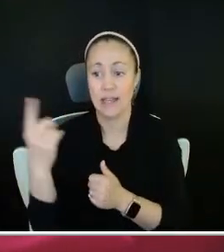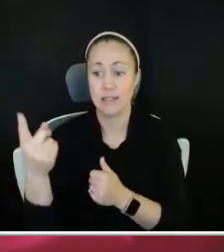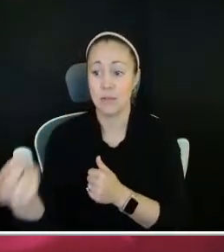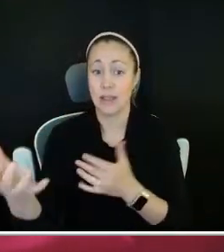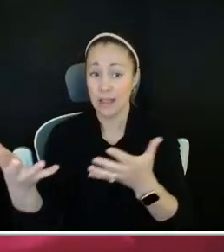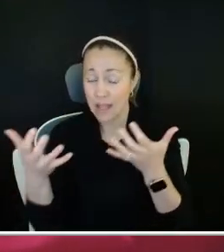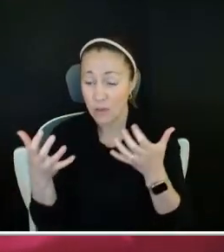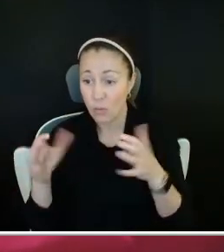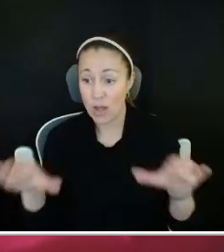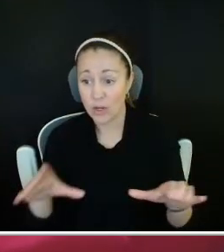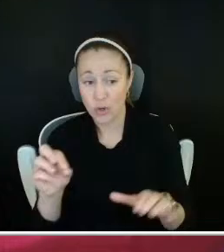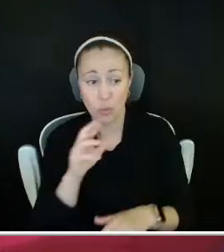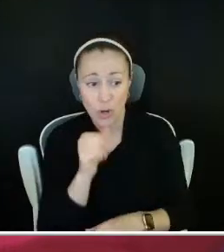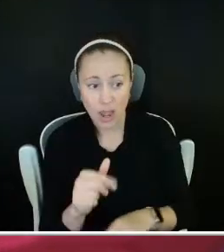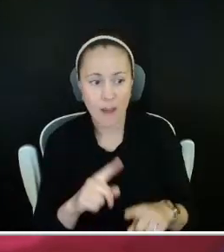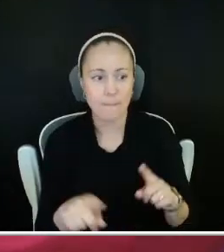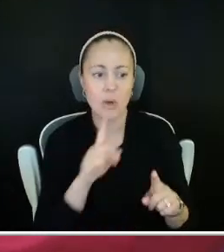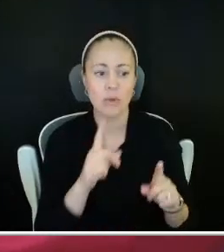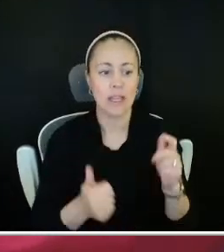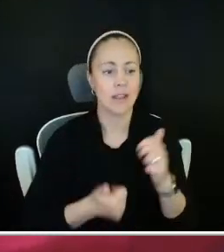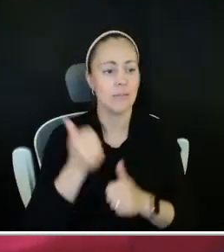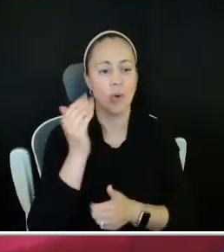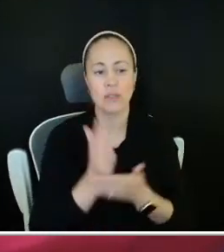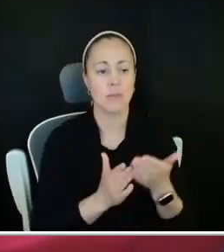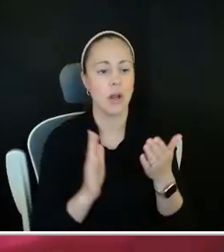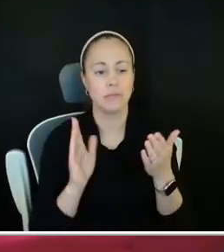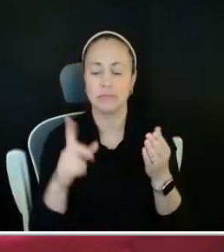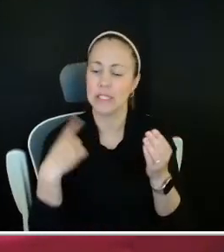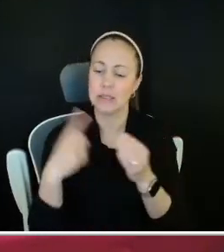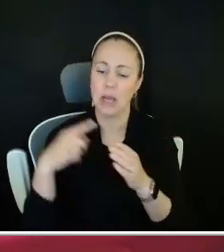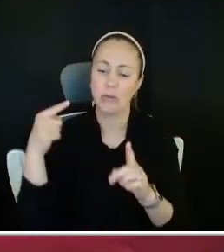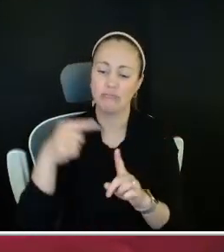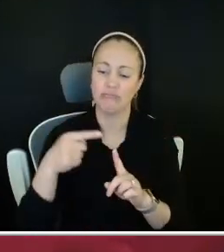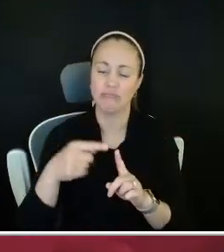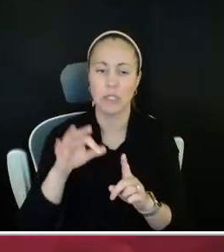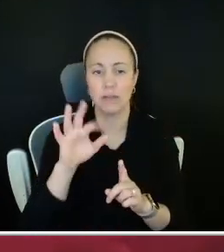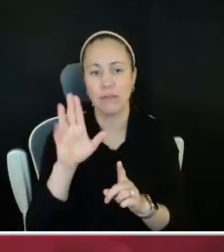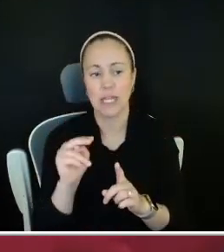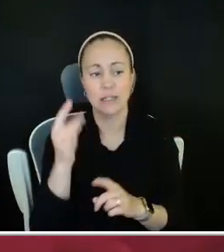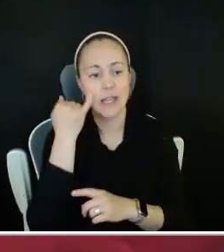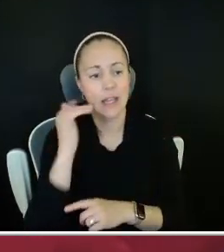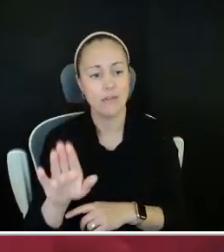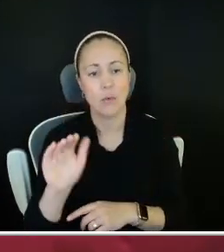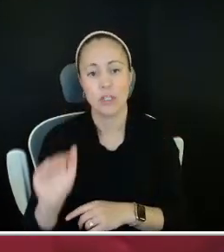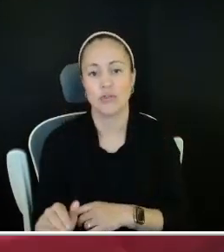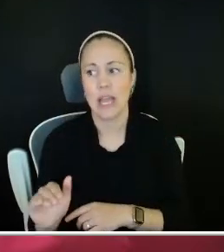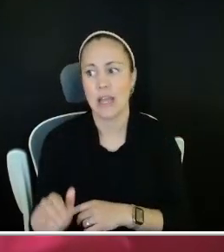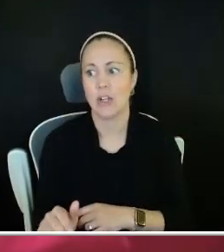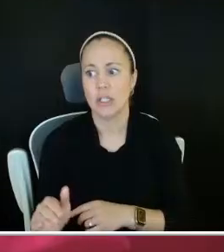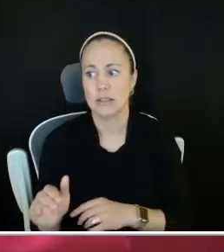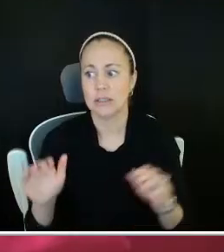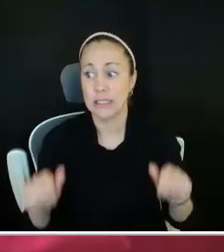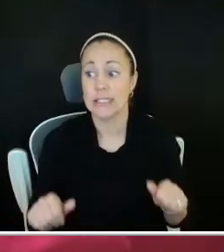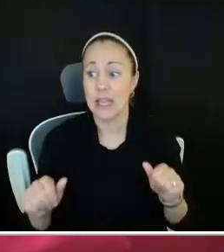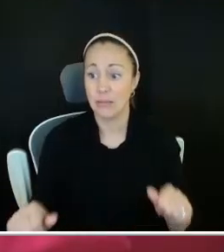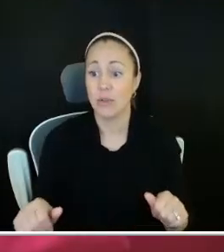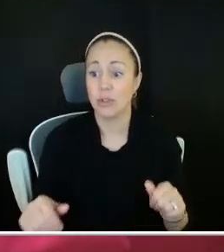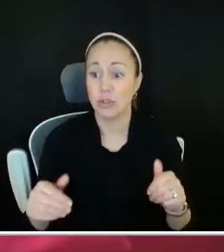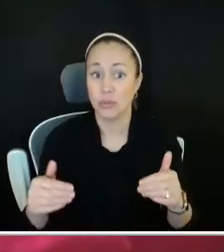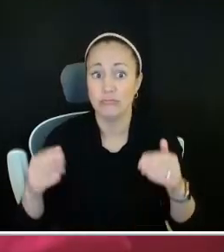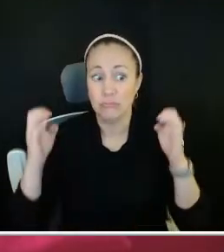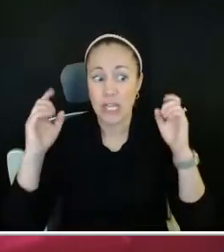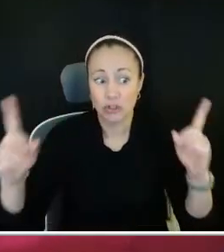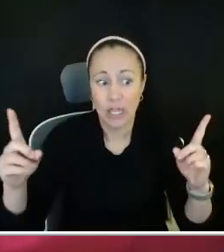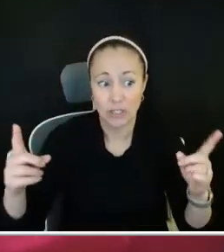do? But for the most part, this is all about having fun. And if your child is able to get their education paid for